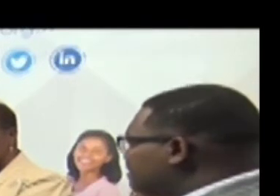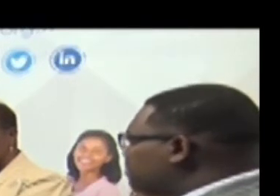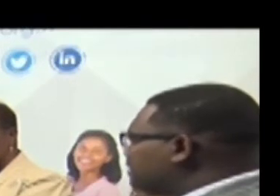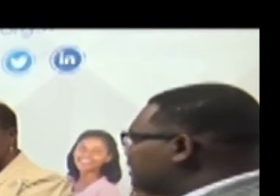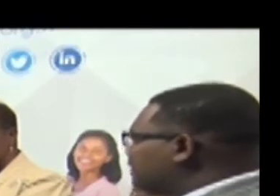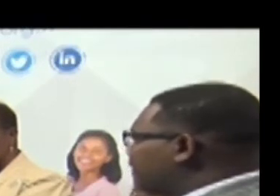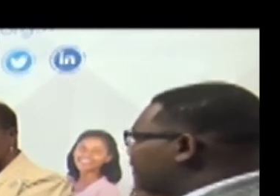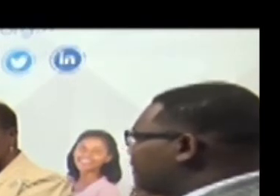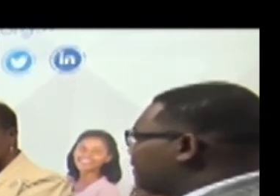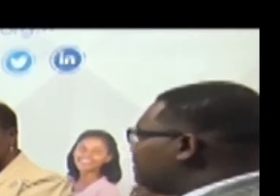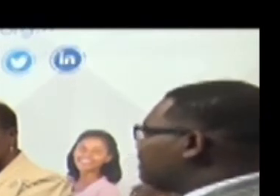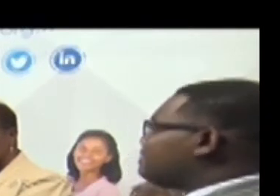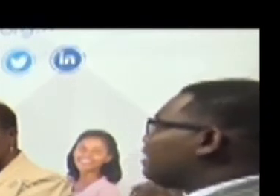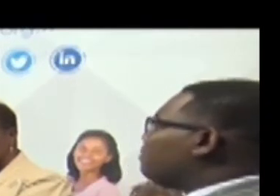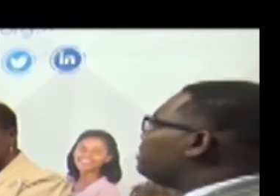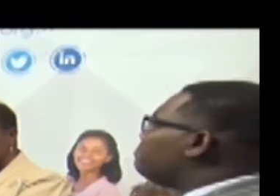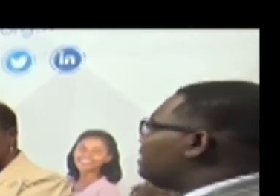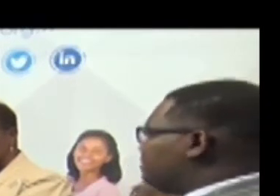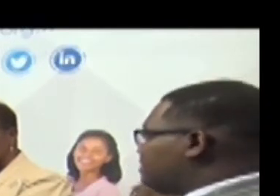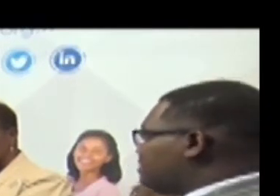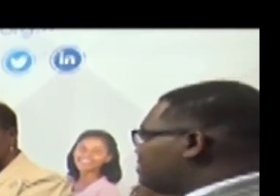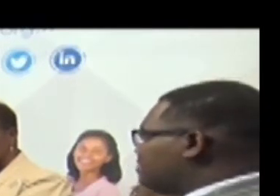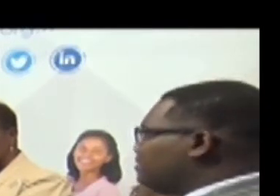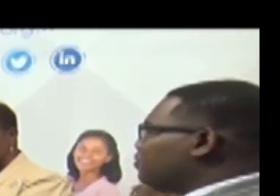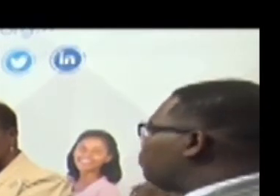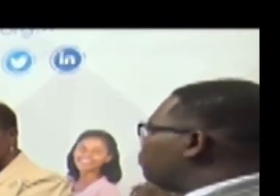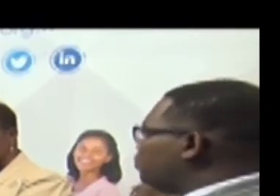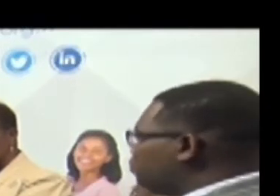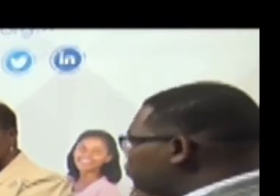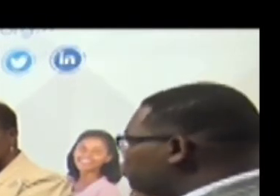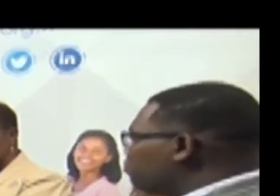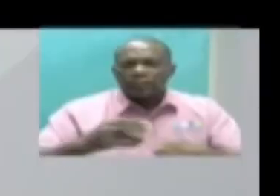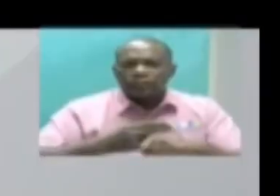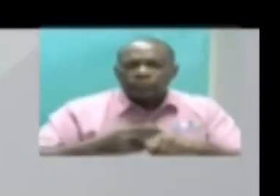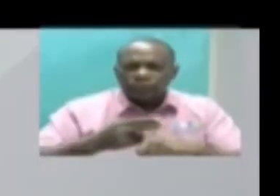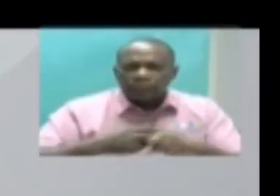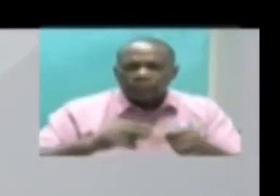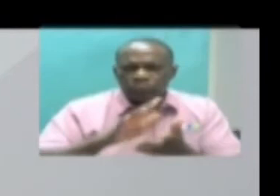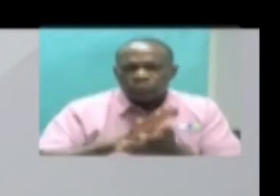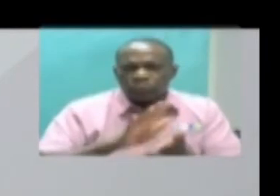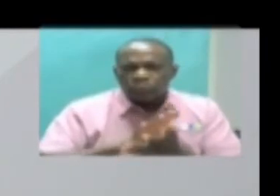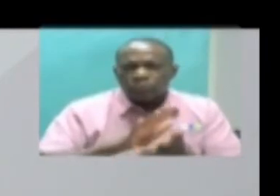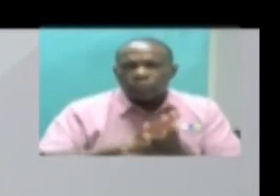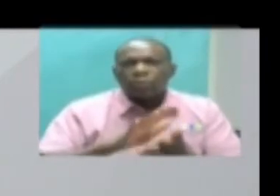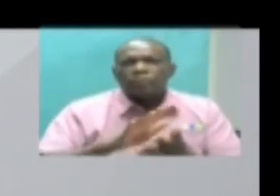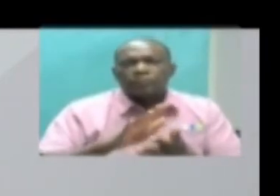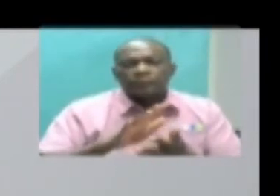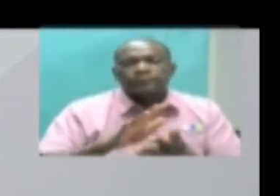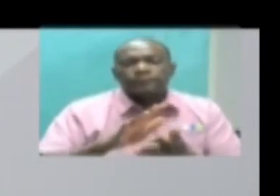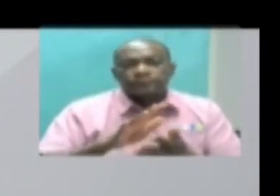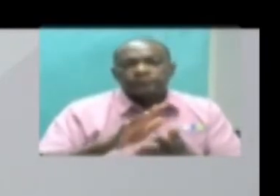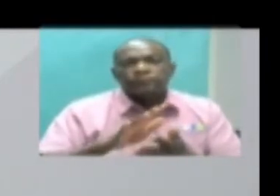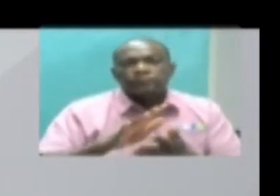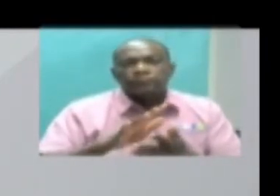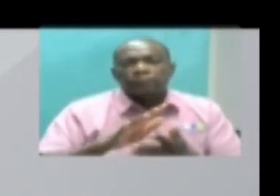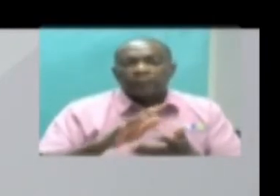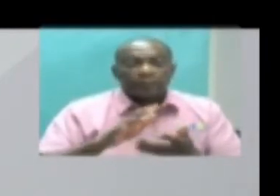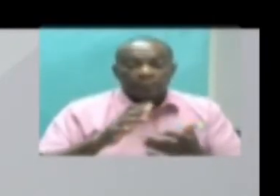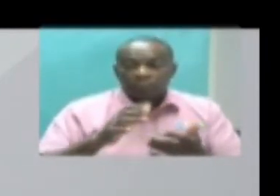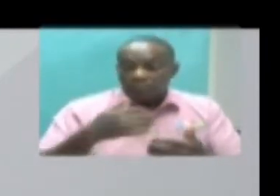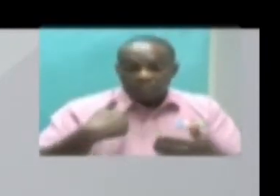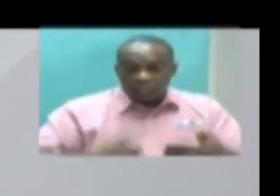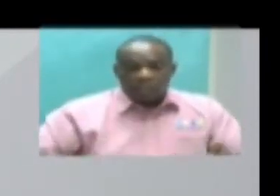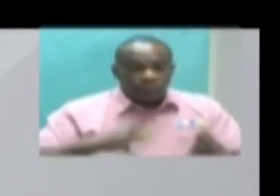That's a simple thing. It takes a couple minutes. You go, you YouTube it, you Google how to use Zoom. If that is what they're